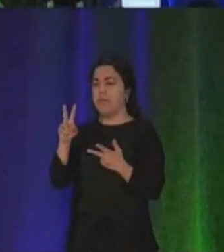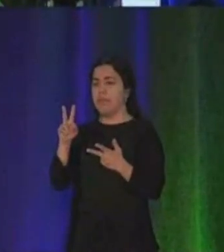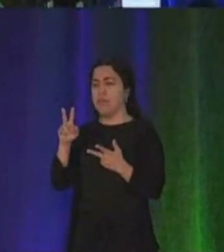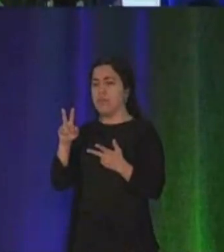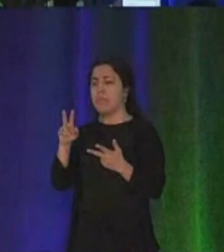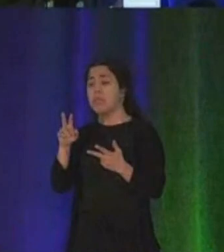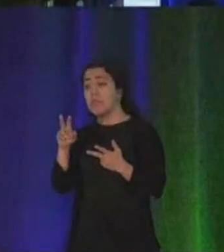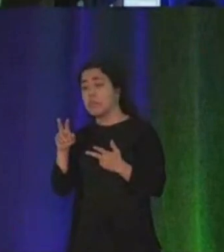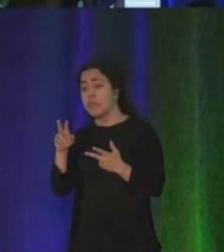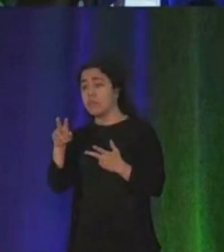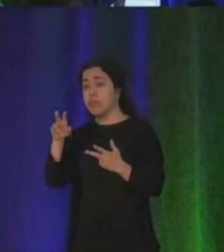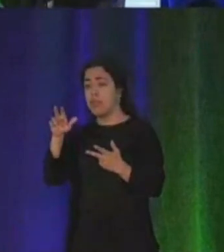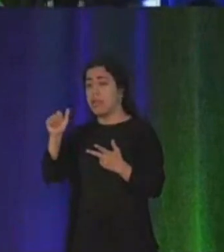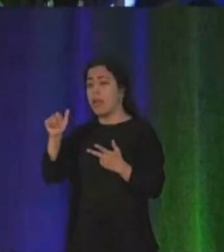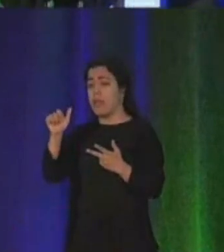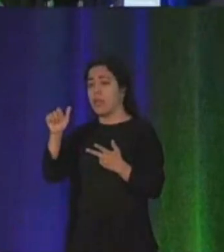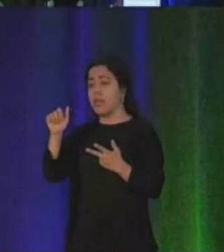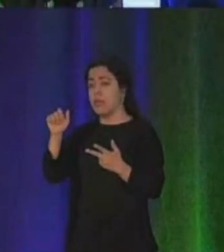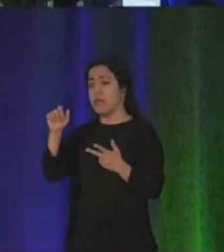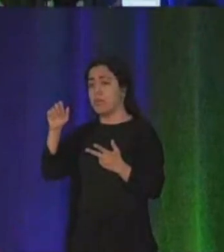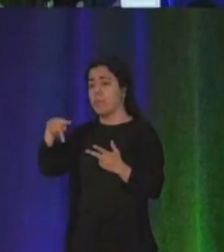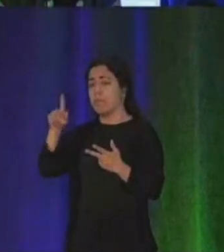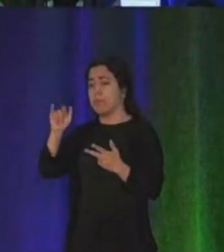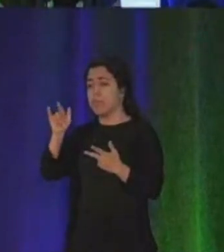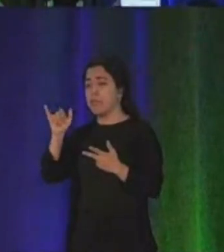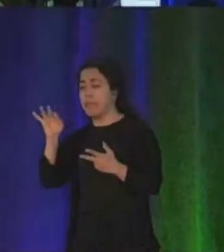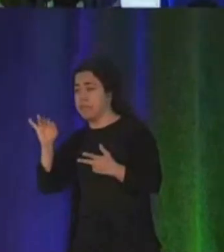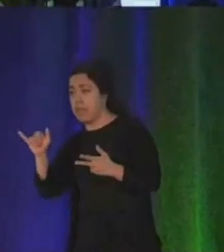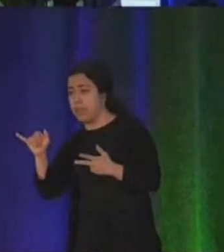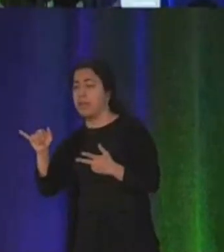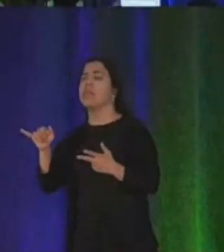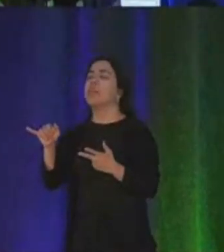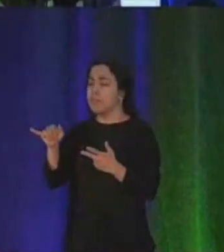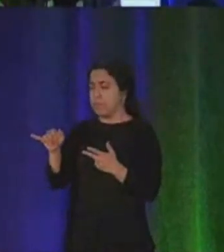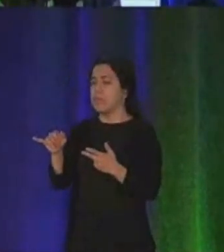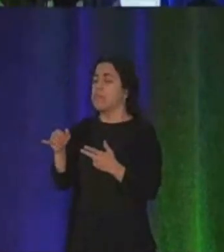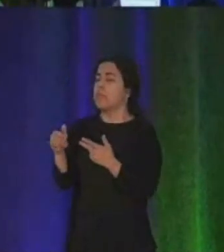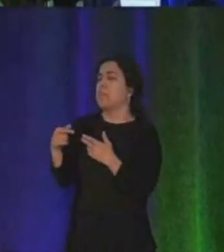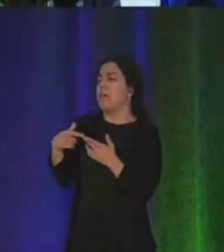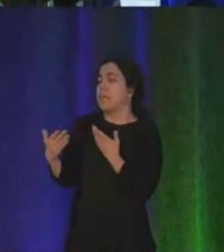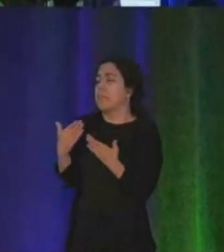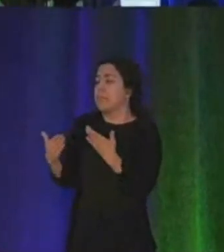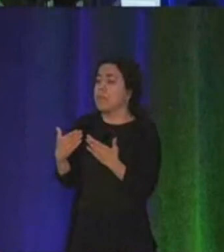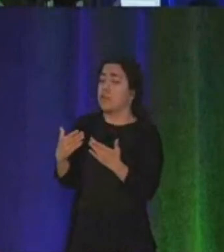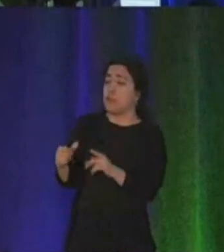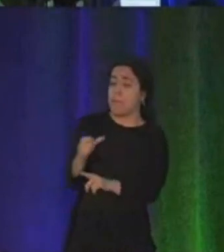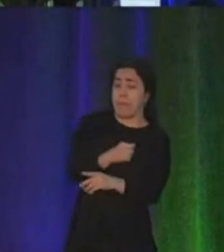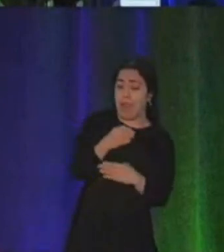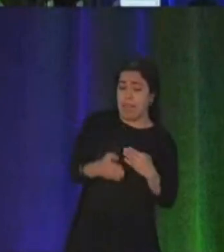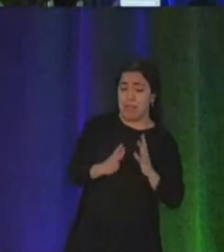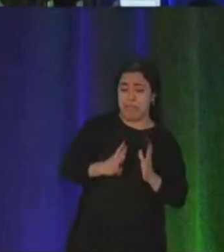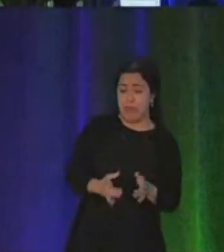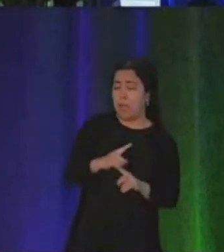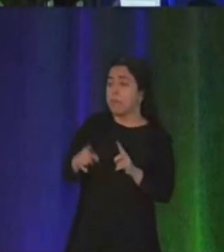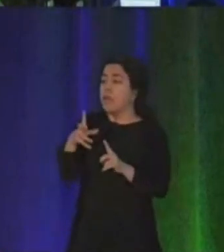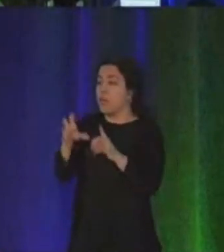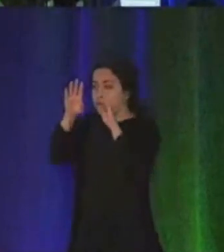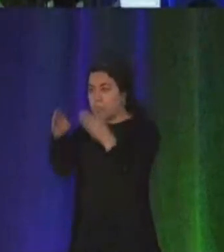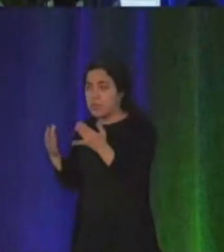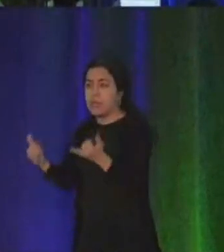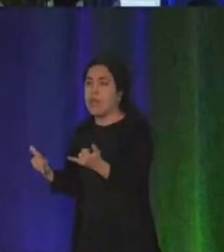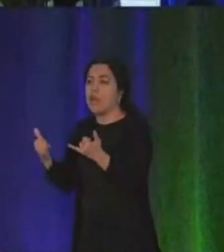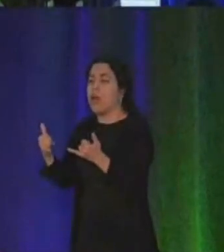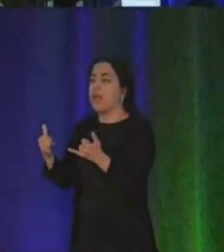to in this case, we can consider it self-hosting your front end. So we've been thinking a lot more about that and helping